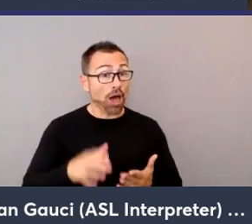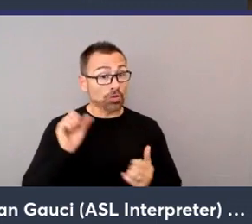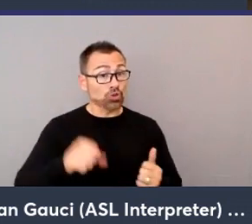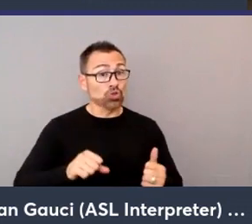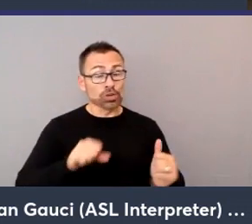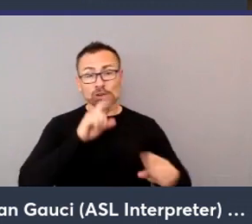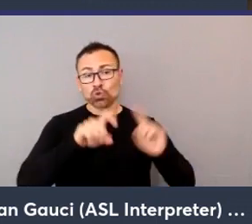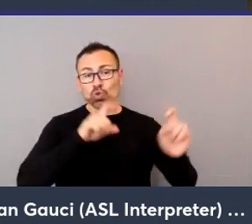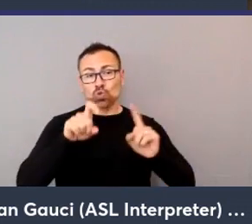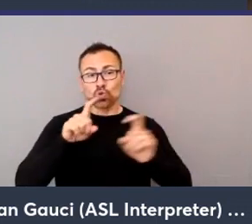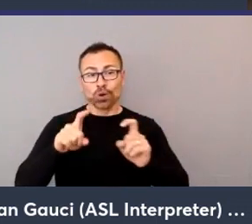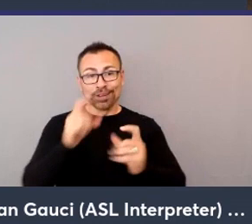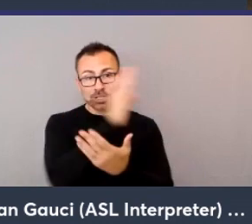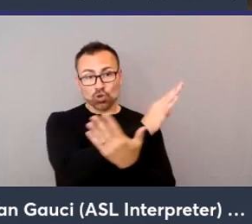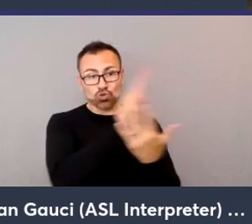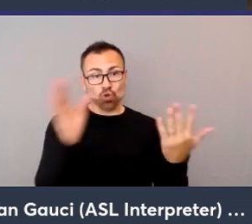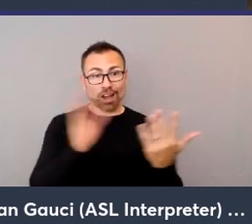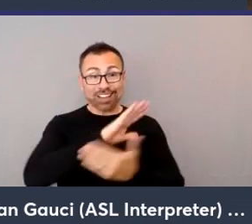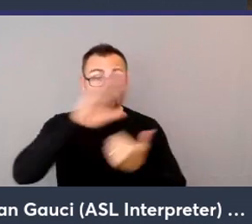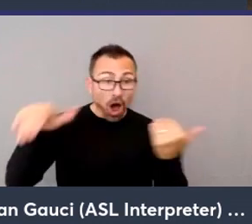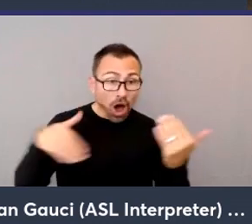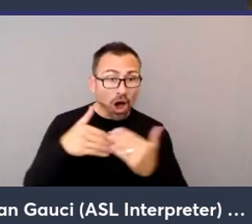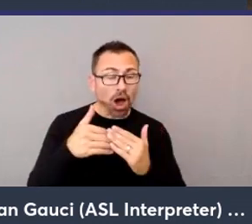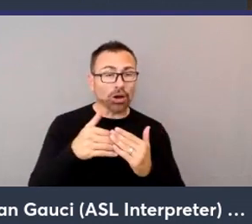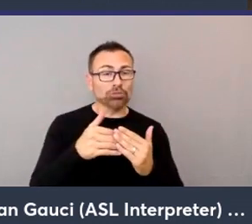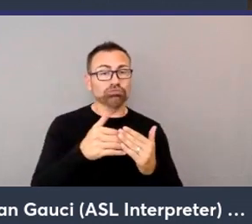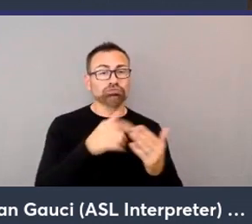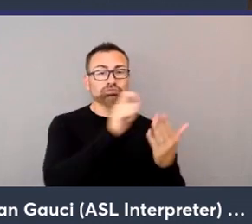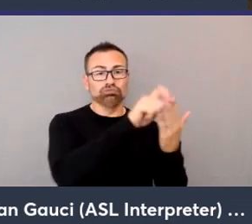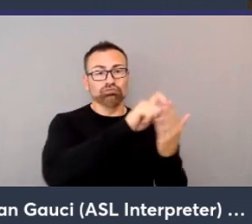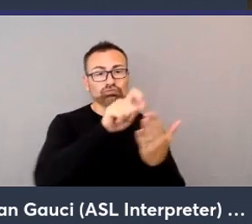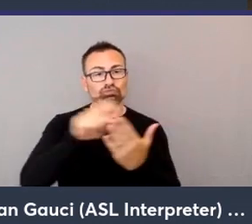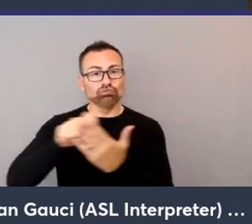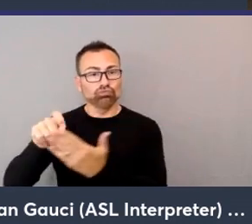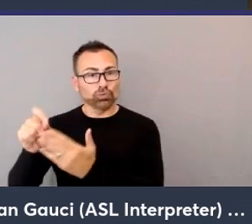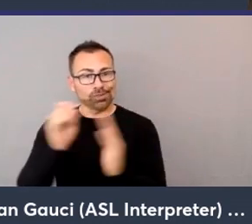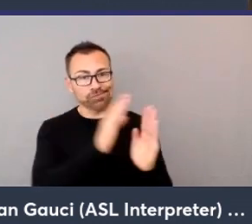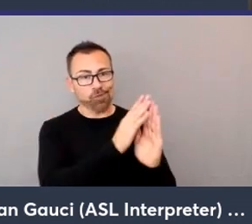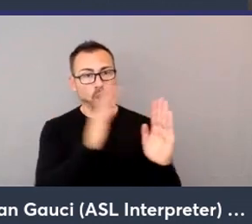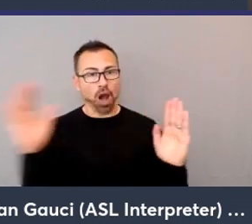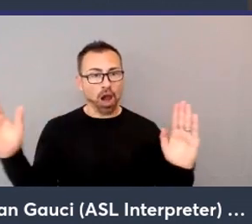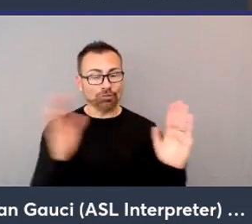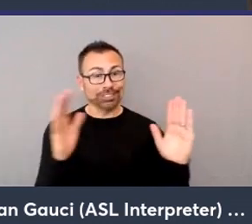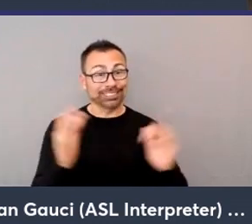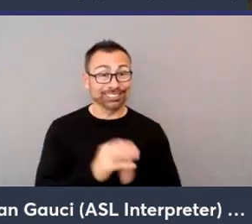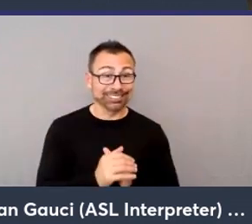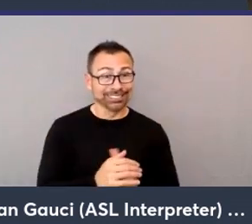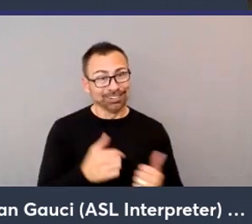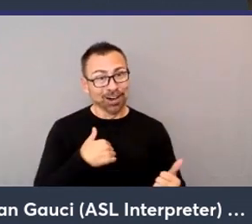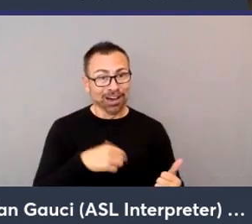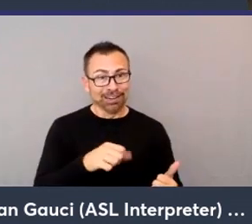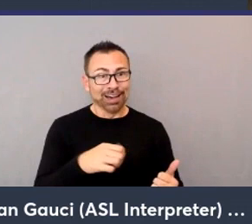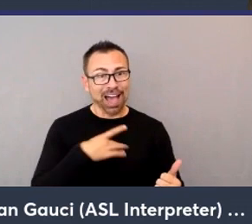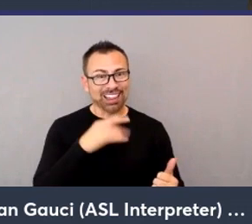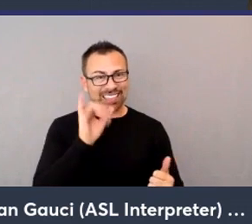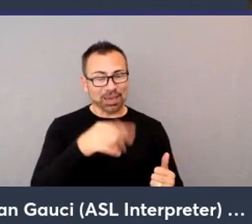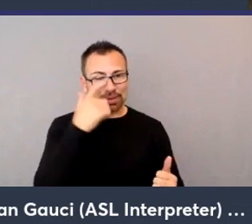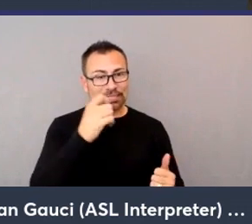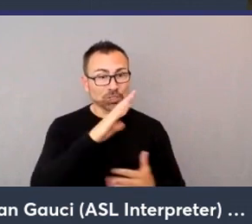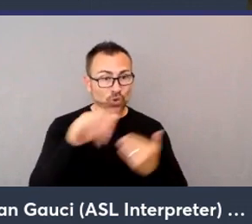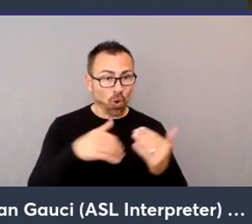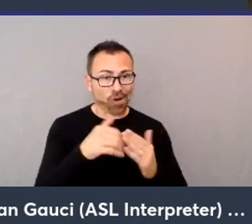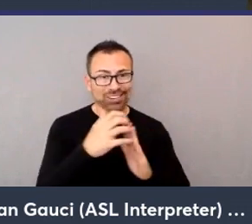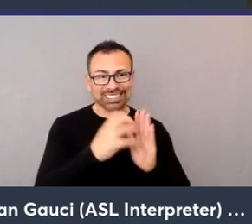their collected works instead of just like, anyway, I like to nerd out about that too, because that's all text, right? Yes. Very